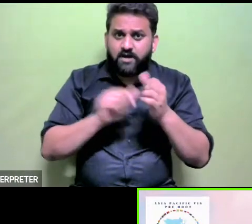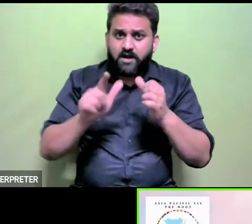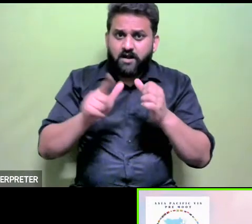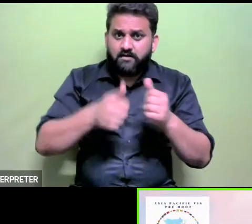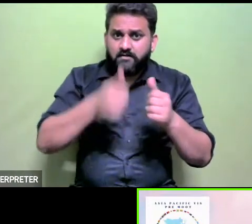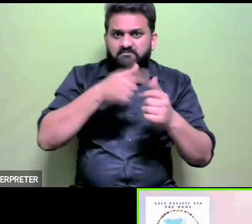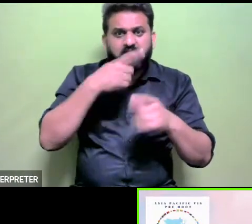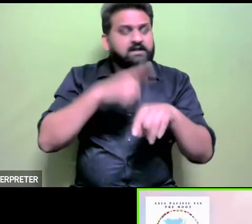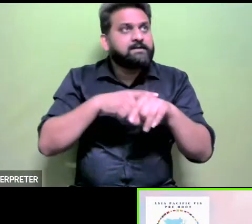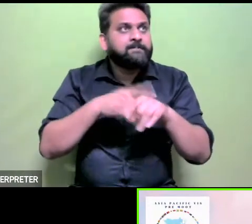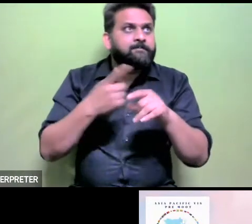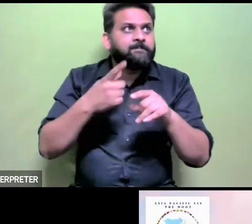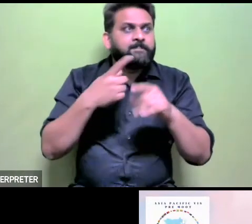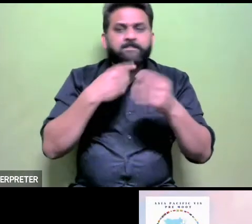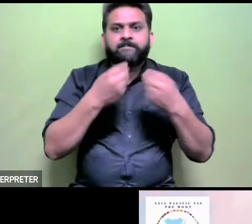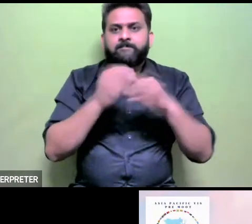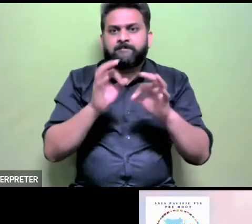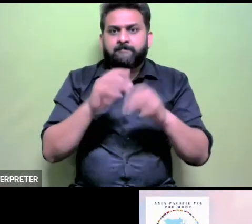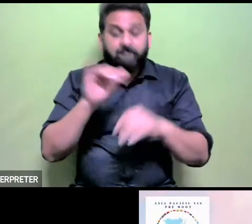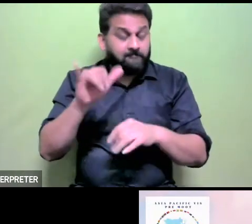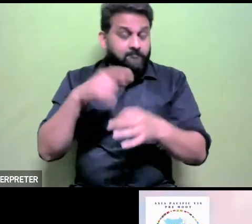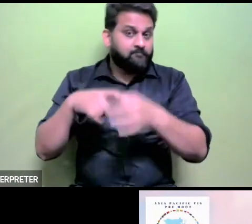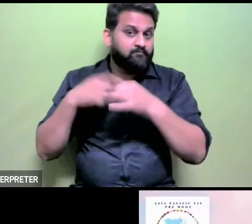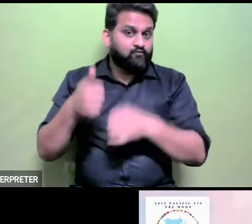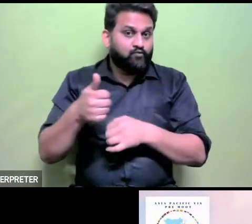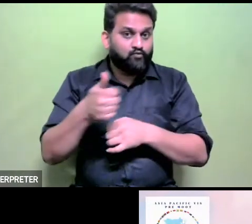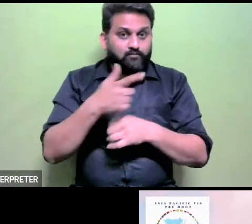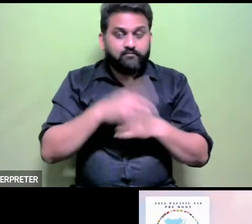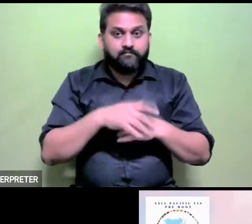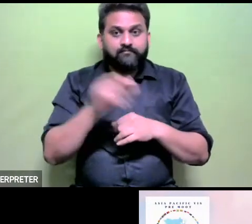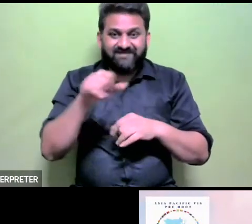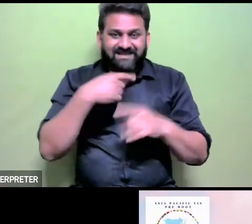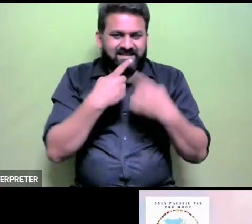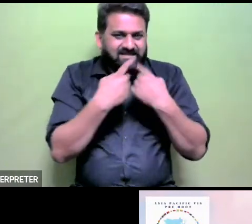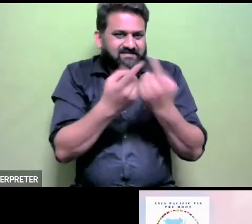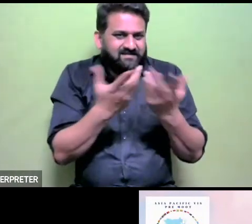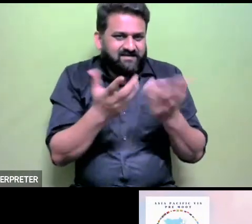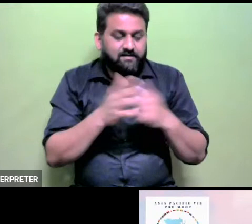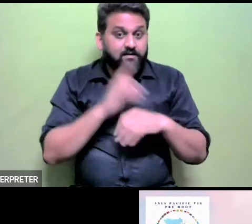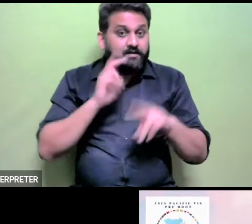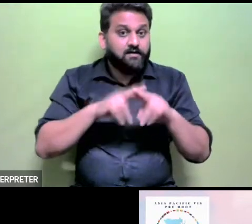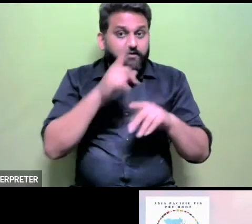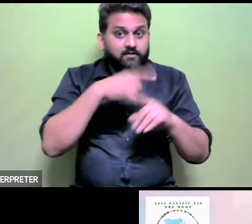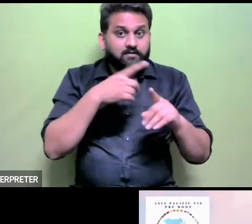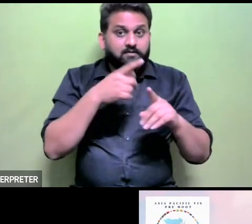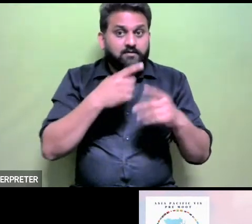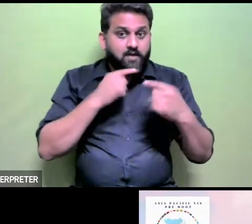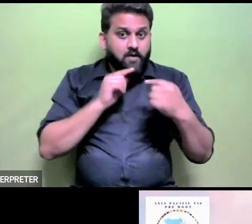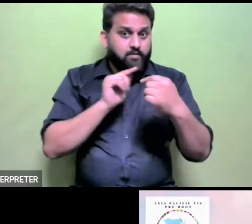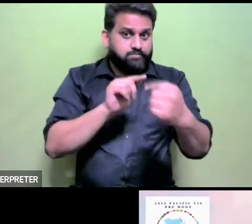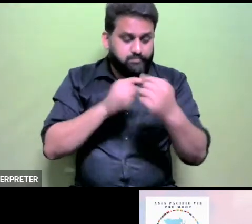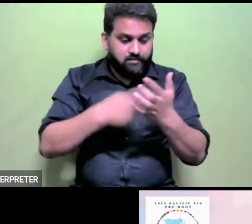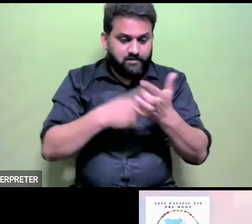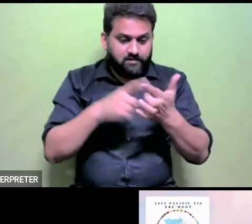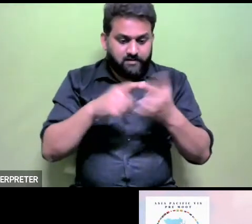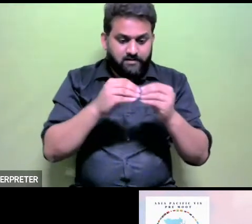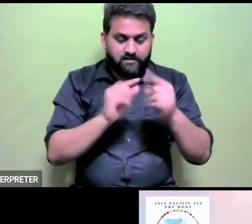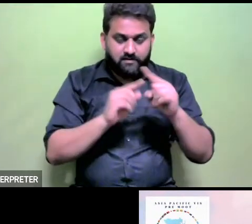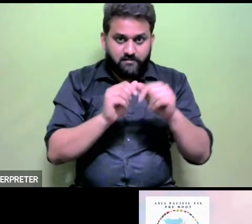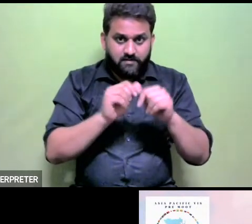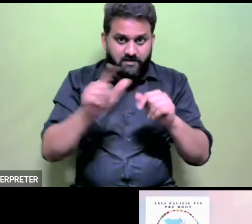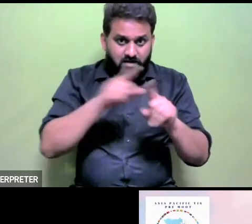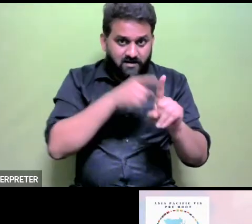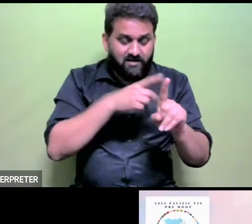give a sur-rebuttal? Very good. And that's why I say that if you look at the argument of rebuttal, argument of